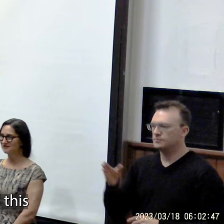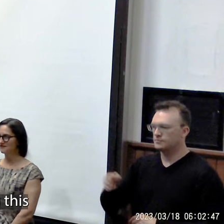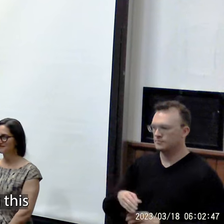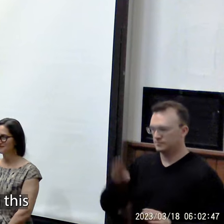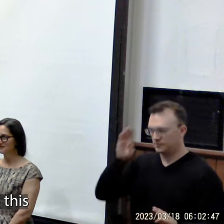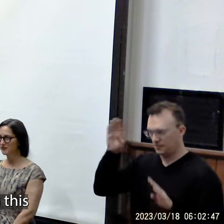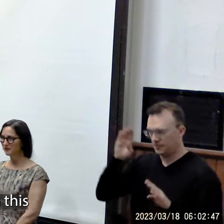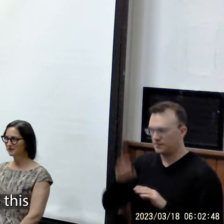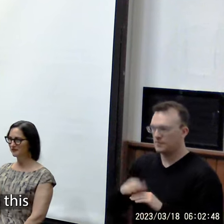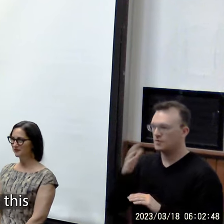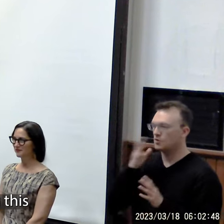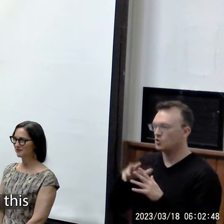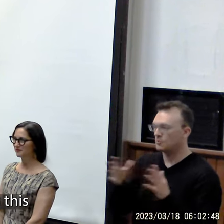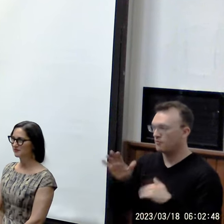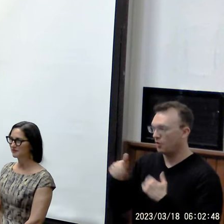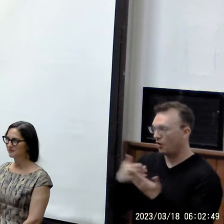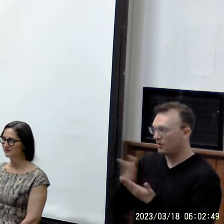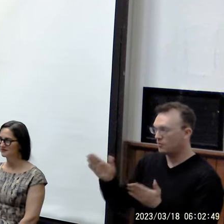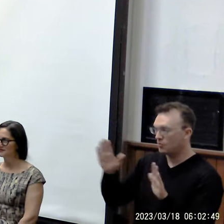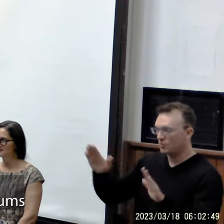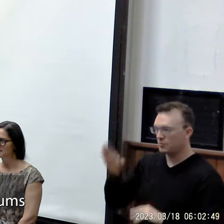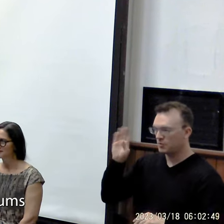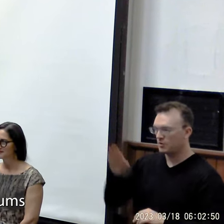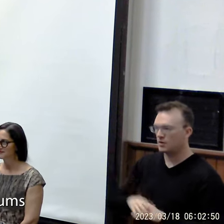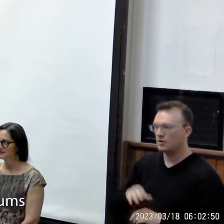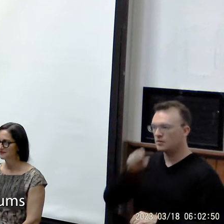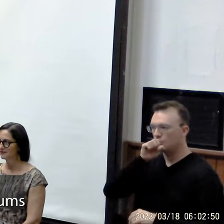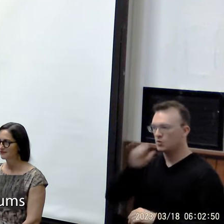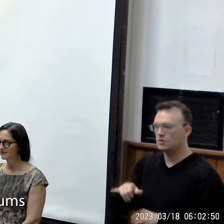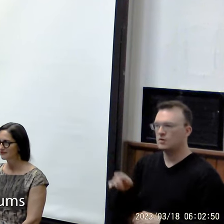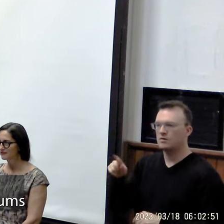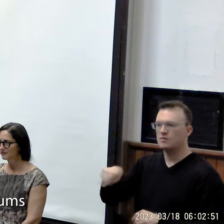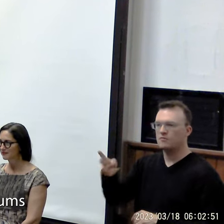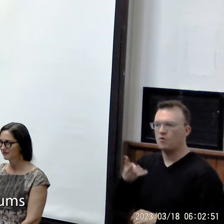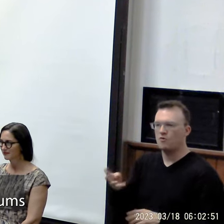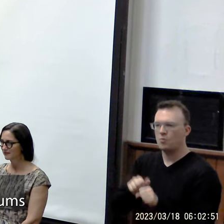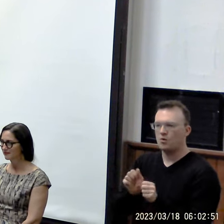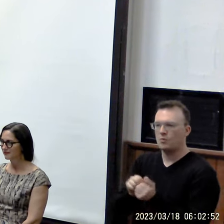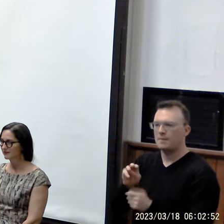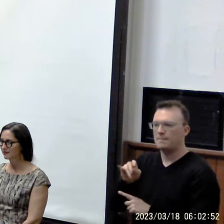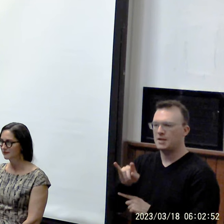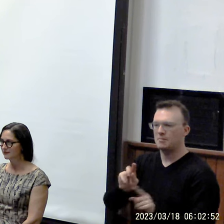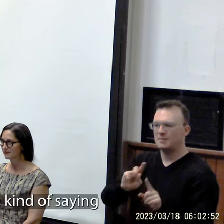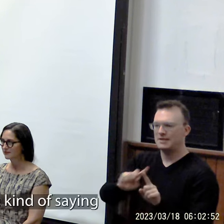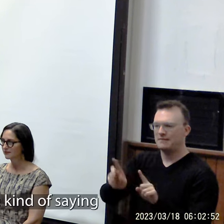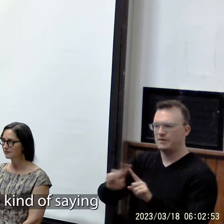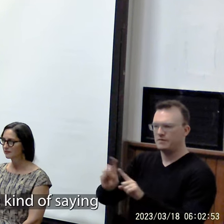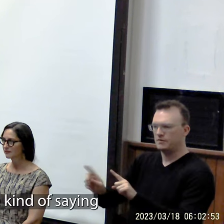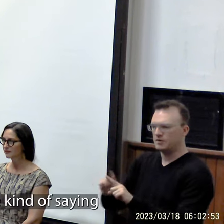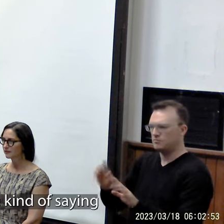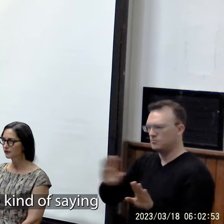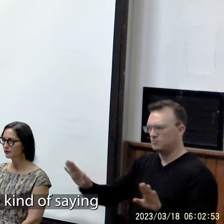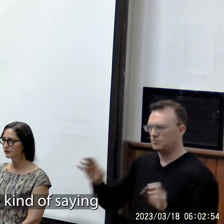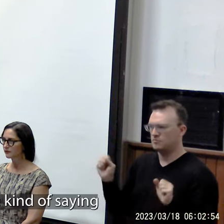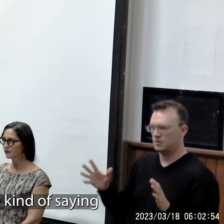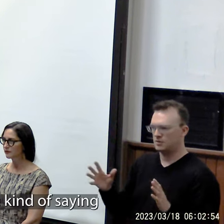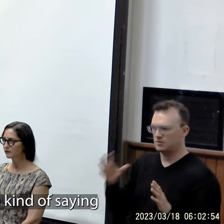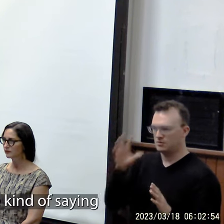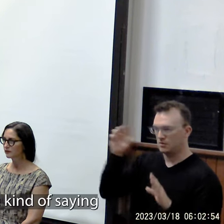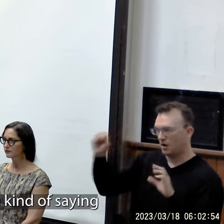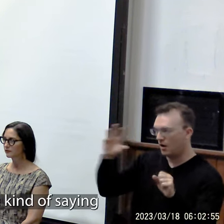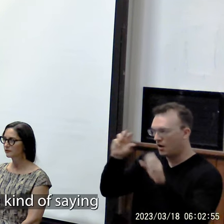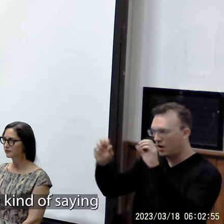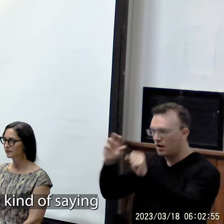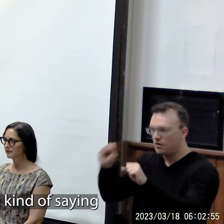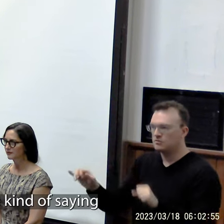Hi, thank you everyone for all of your presentations. I love that you all sort of work with different mediums, and a lot of them are very interactive, right? As you were